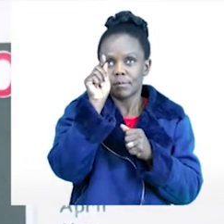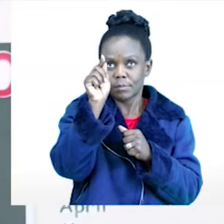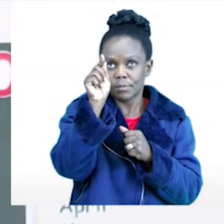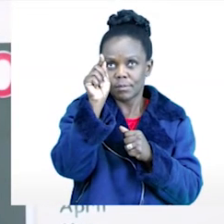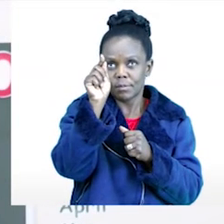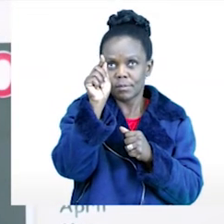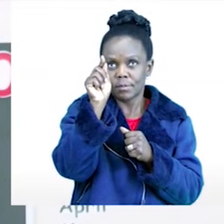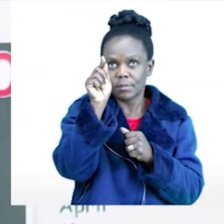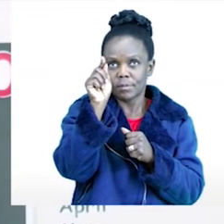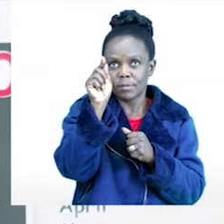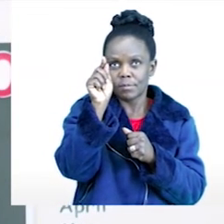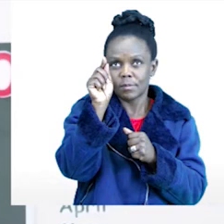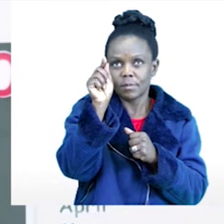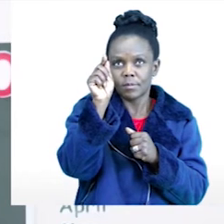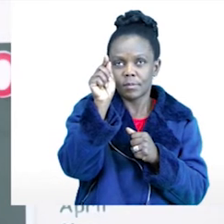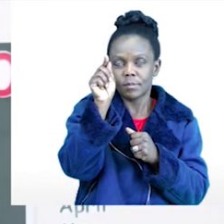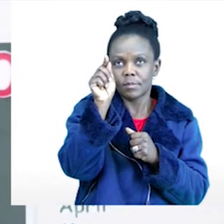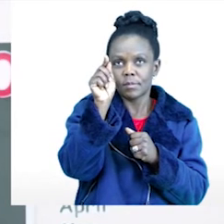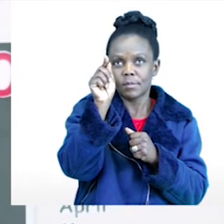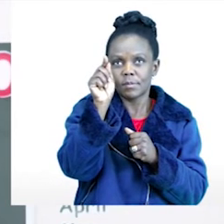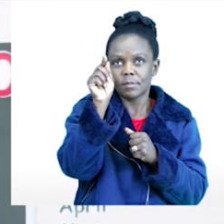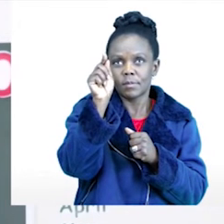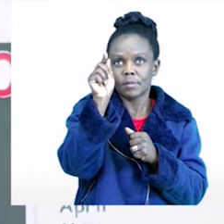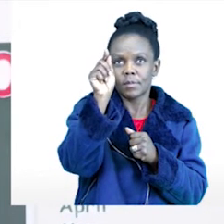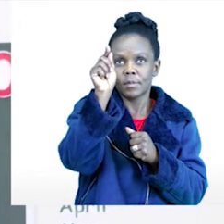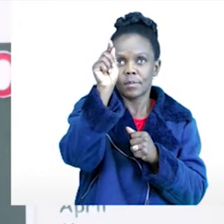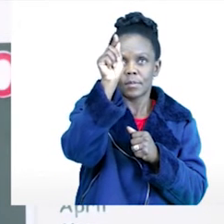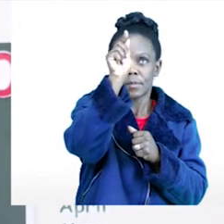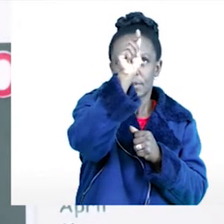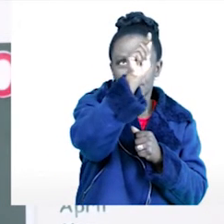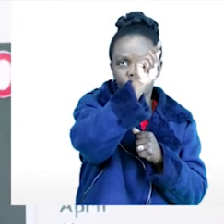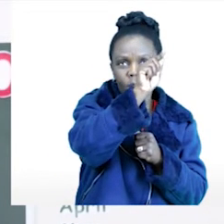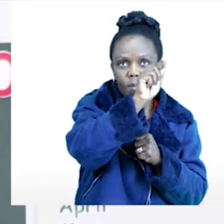We start here at the top, remember? And we're going to go